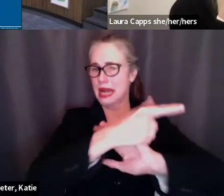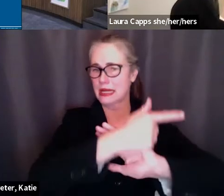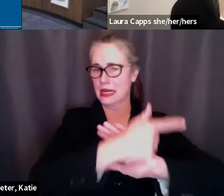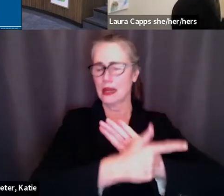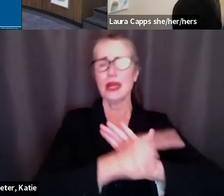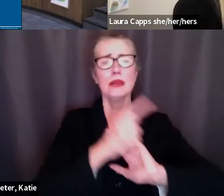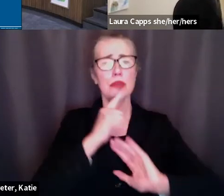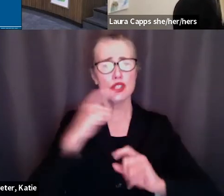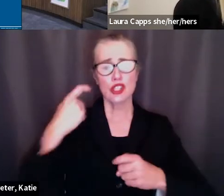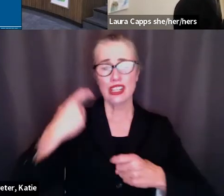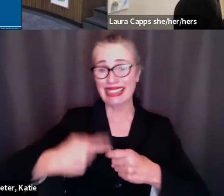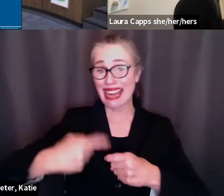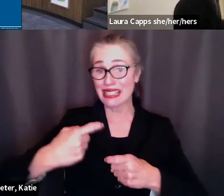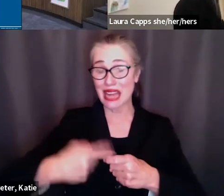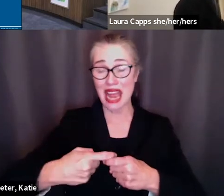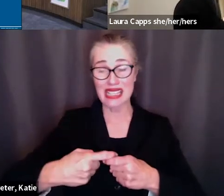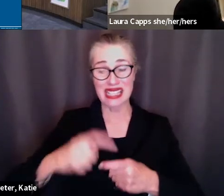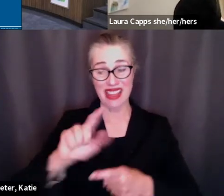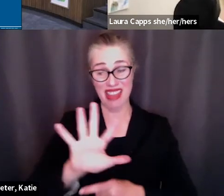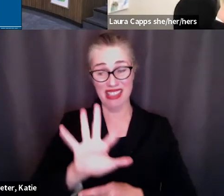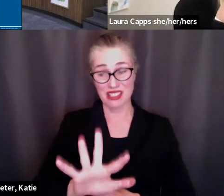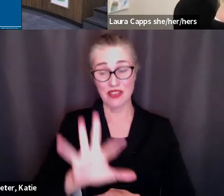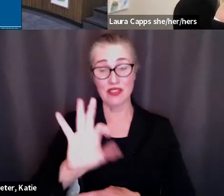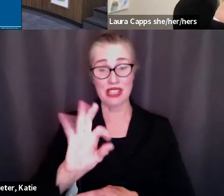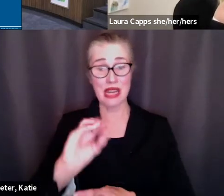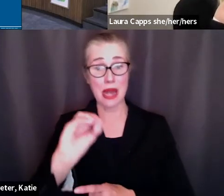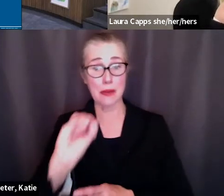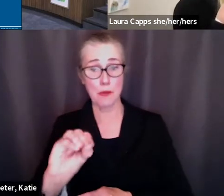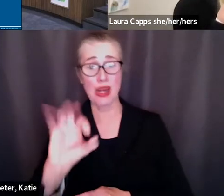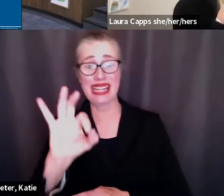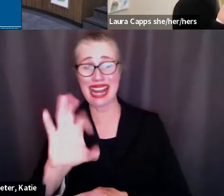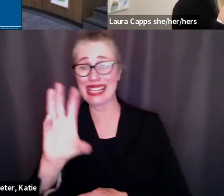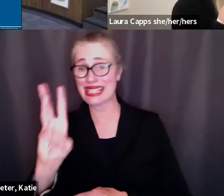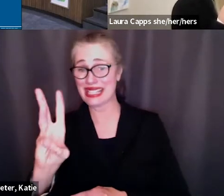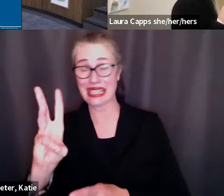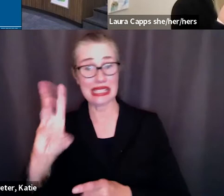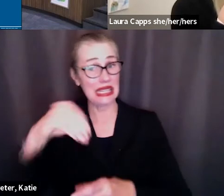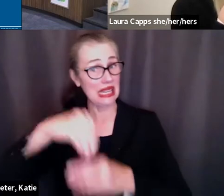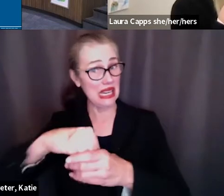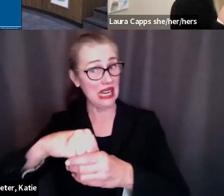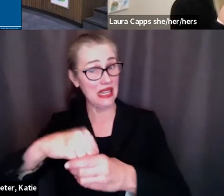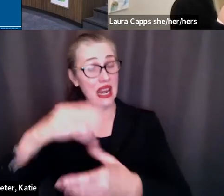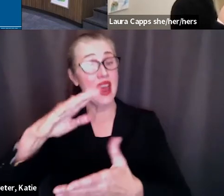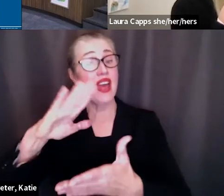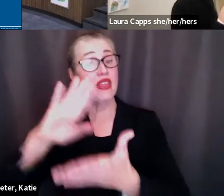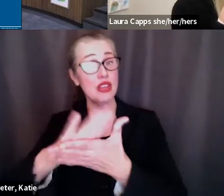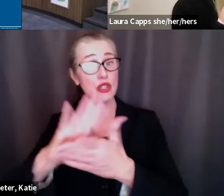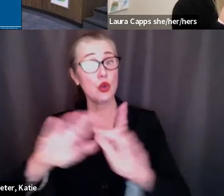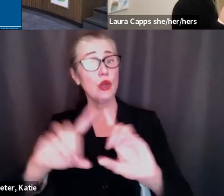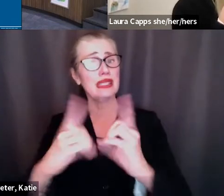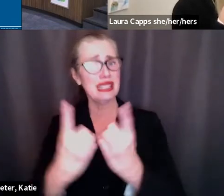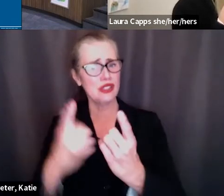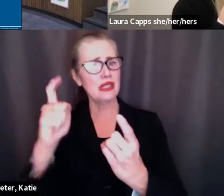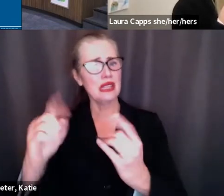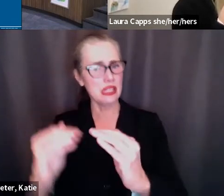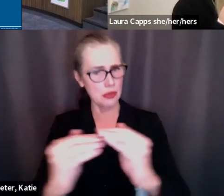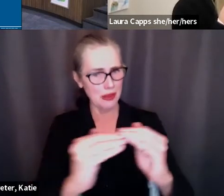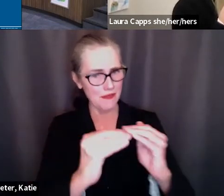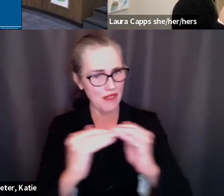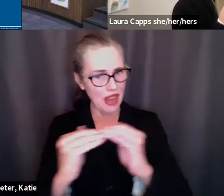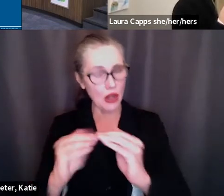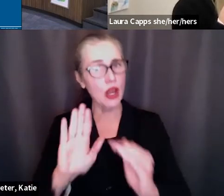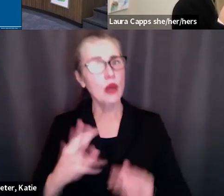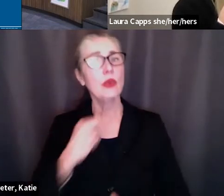community which is composed of 59.96 of the district has fair boundaries making all voices heard just to